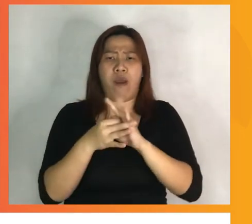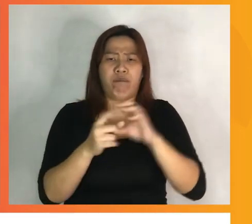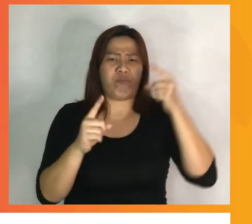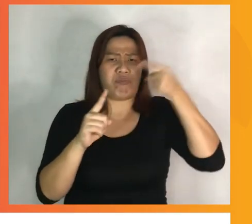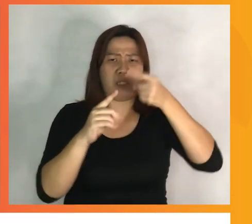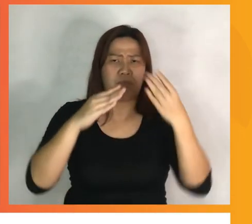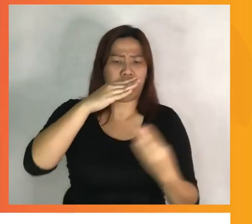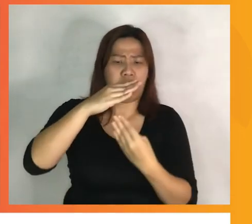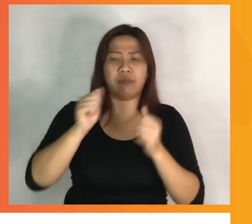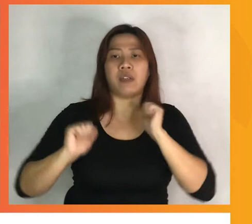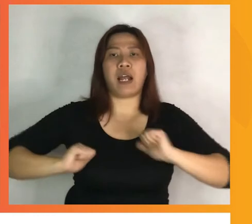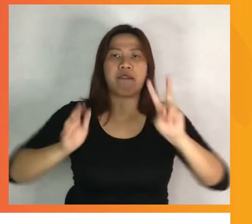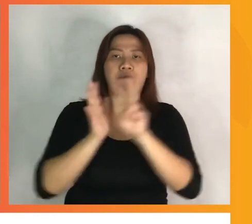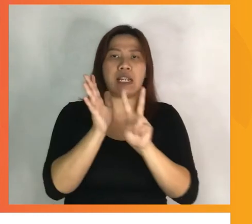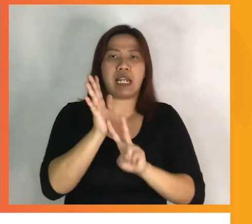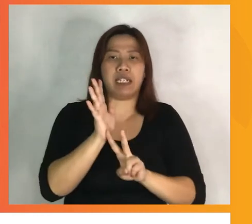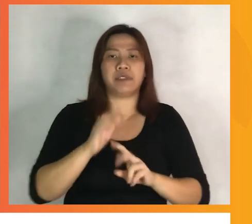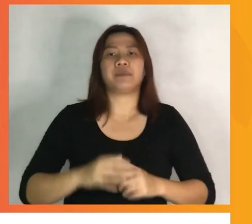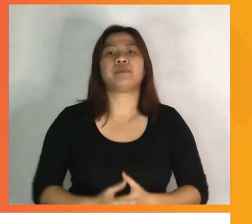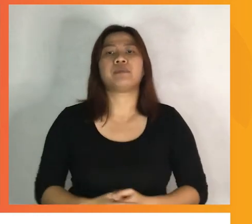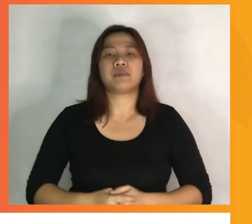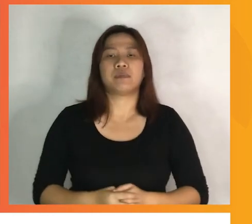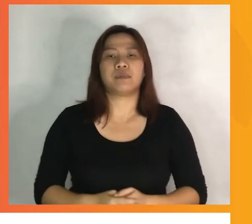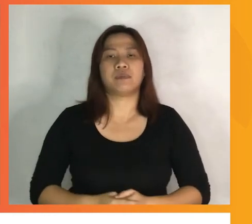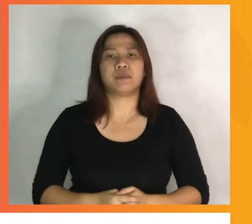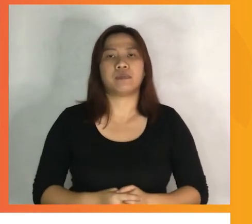kinds of target-based activities.